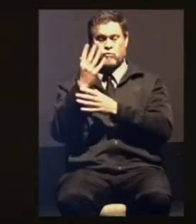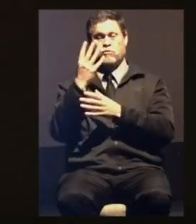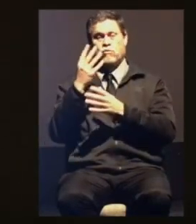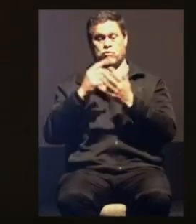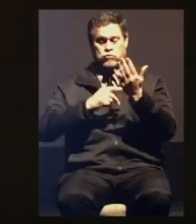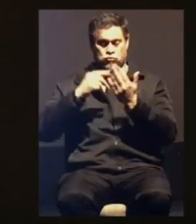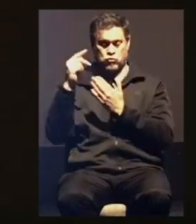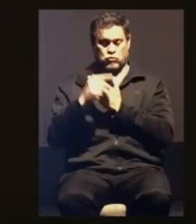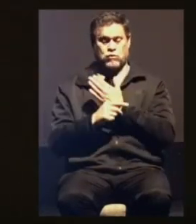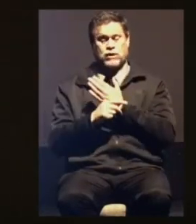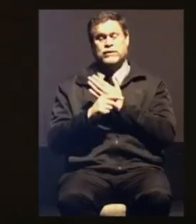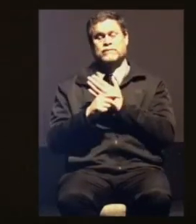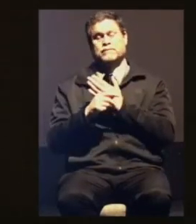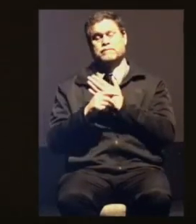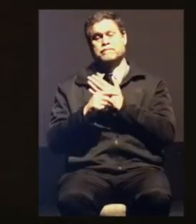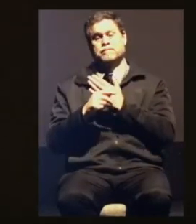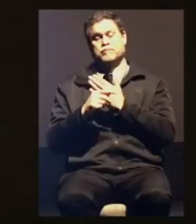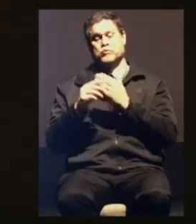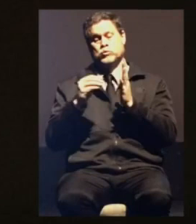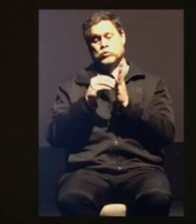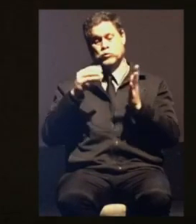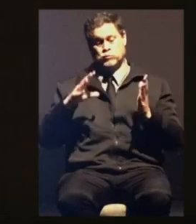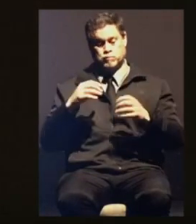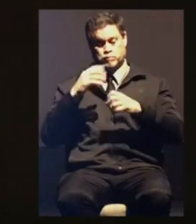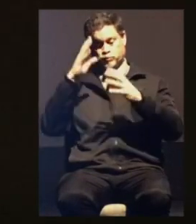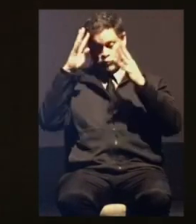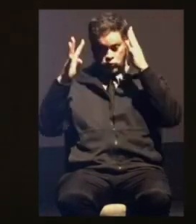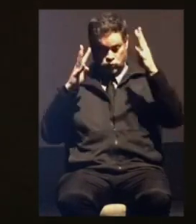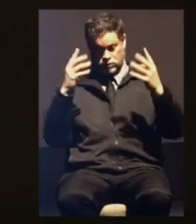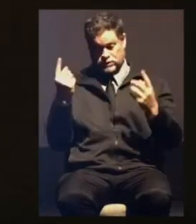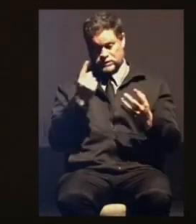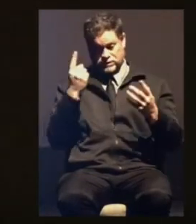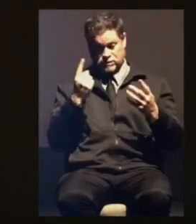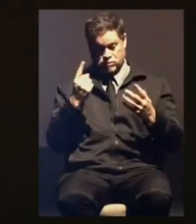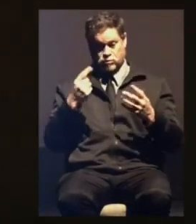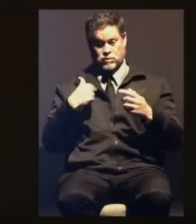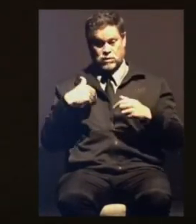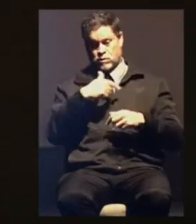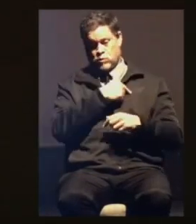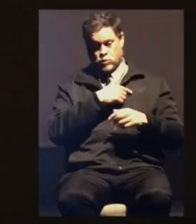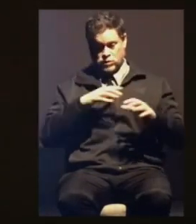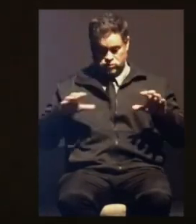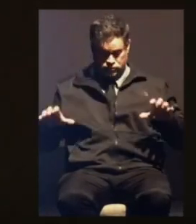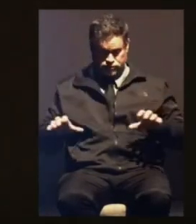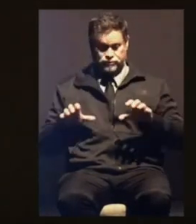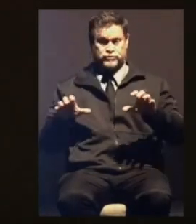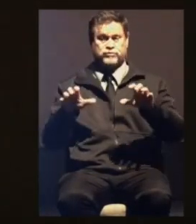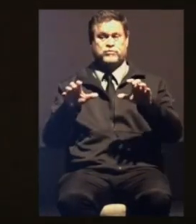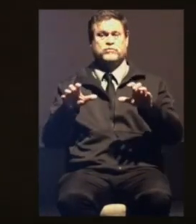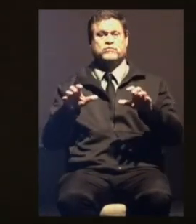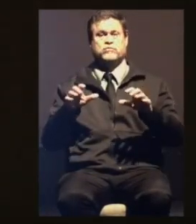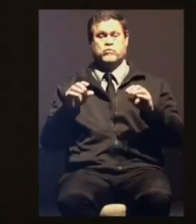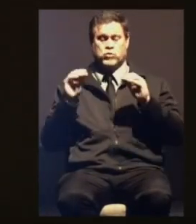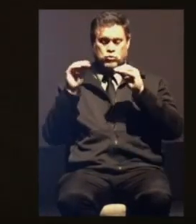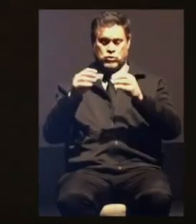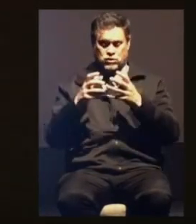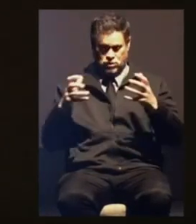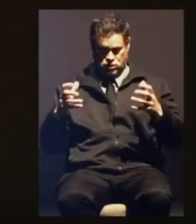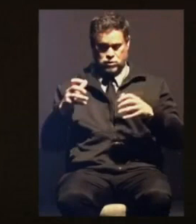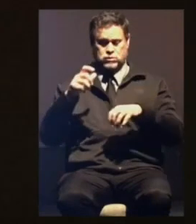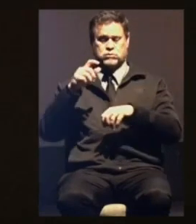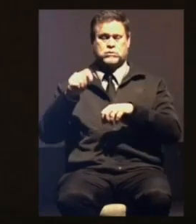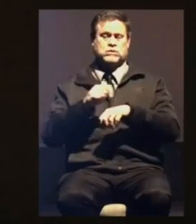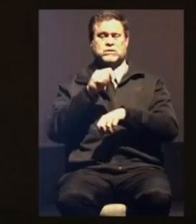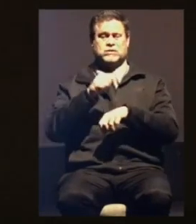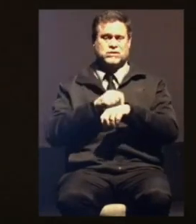programs. And when a student creates something that we shepherd, we put a lot of time and money behind